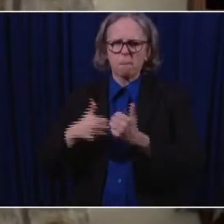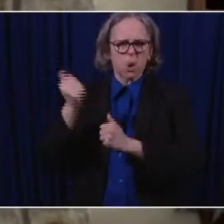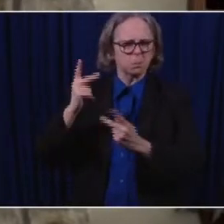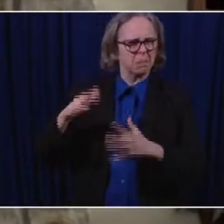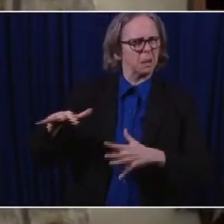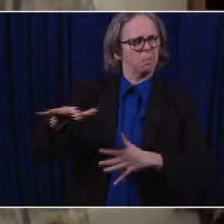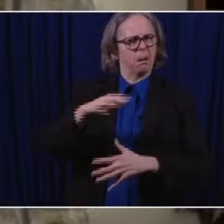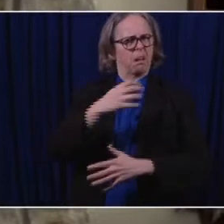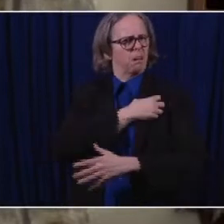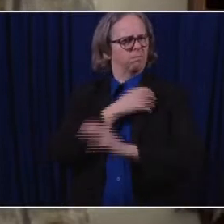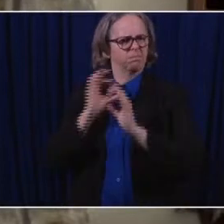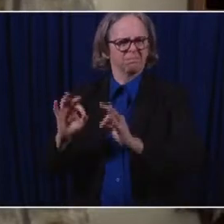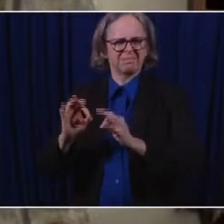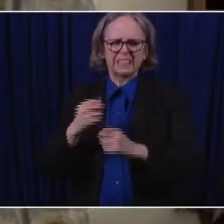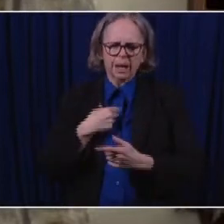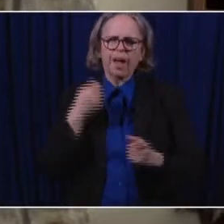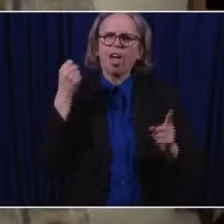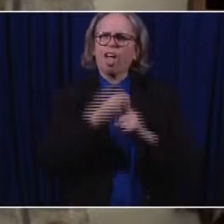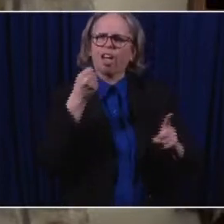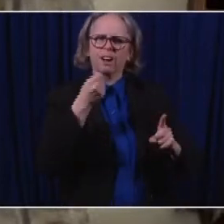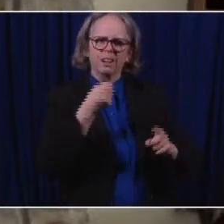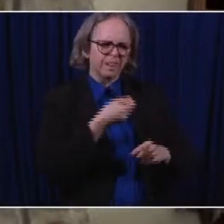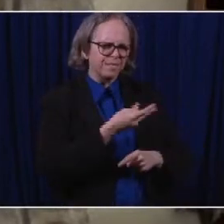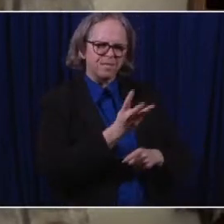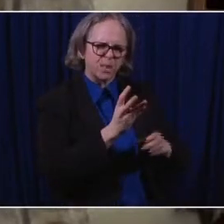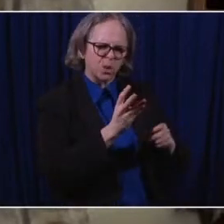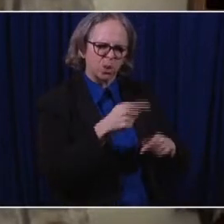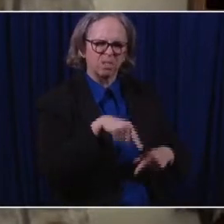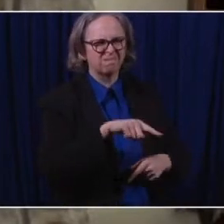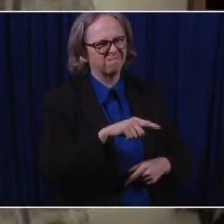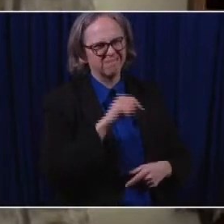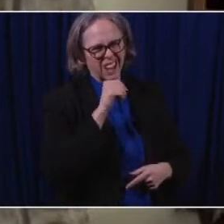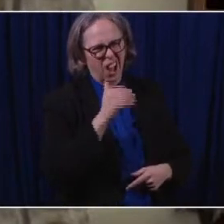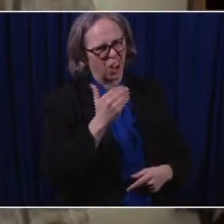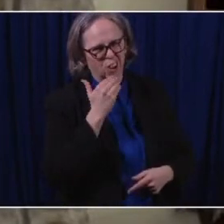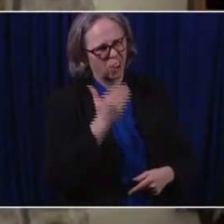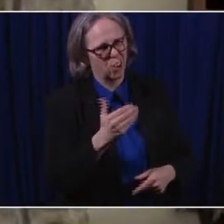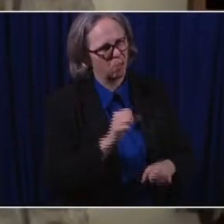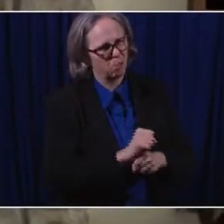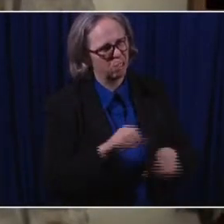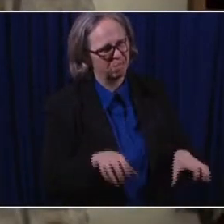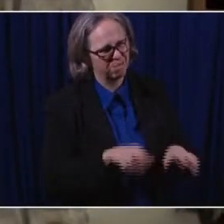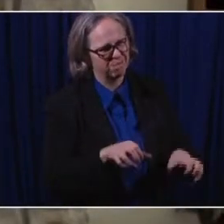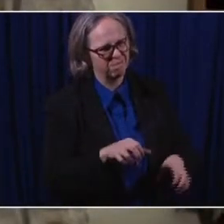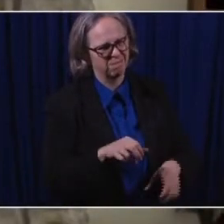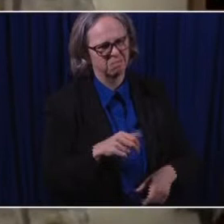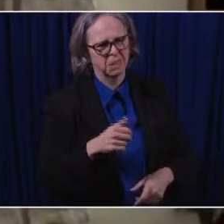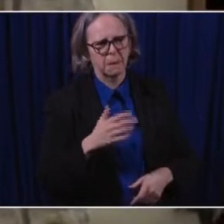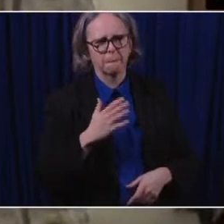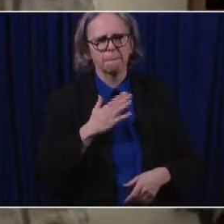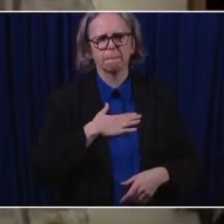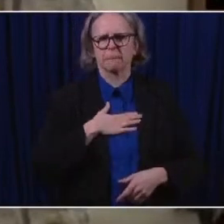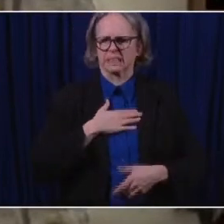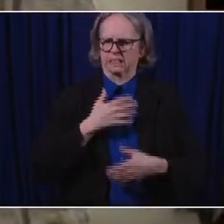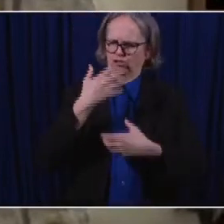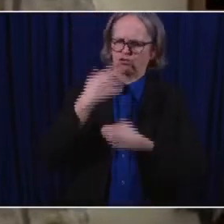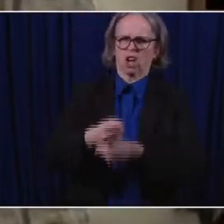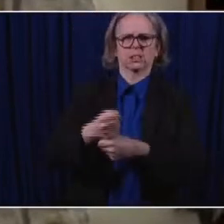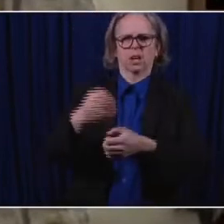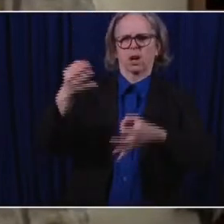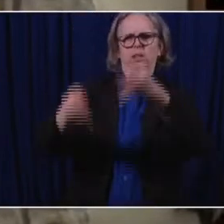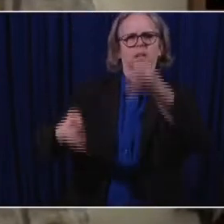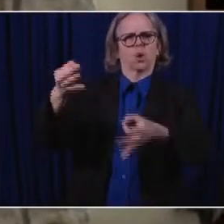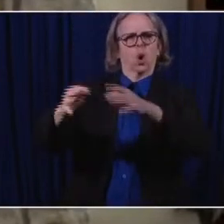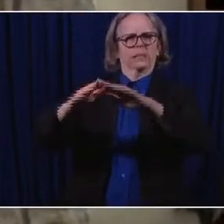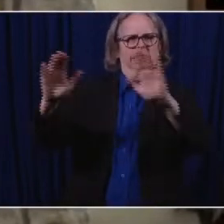job. I have great faith in our criminal justice system. And when a grand jury makes a decision,